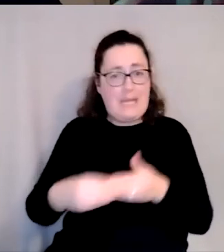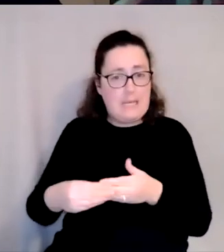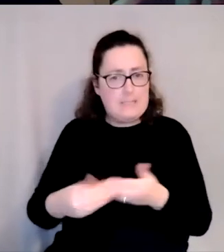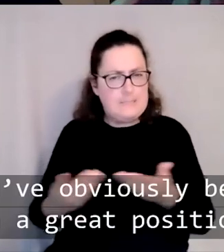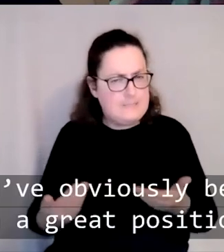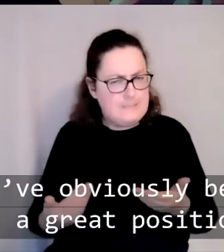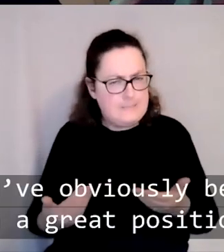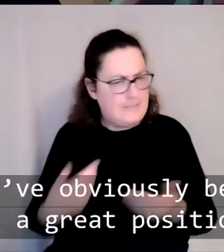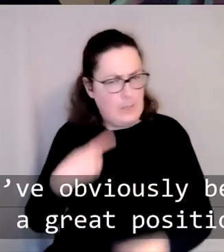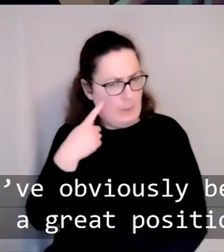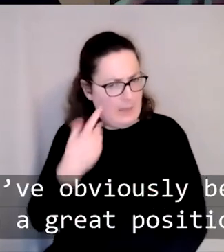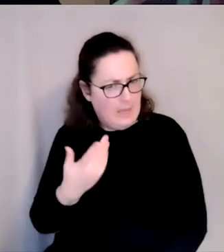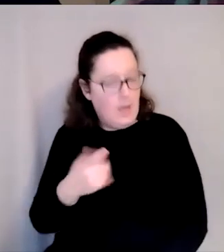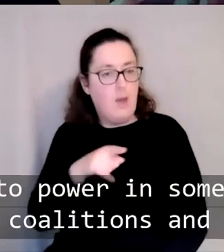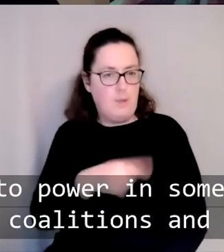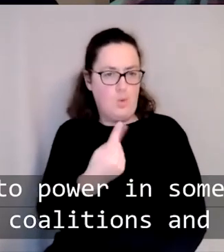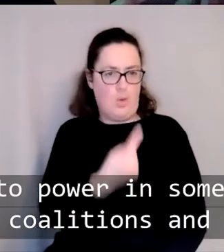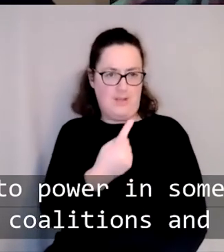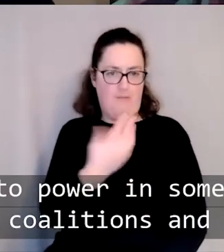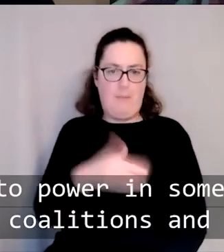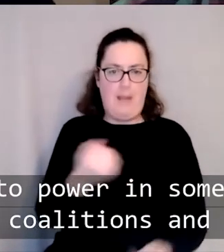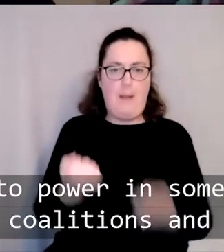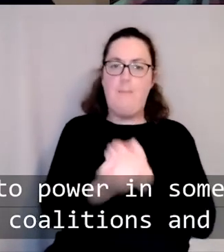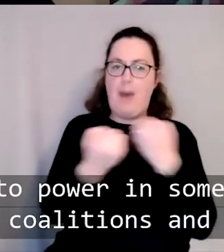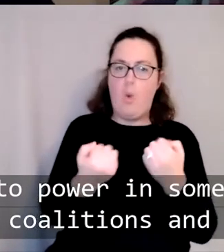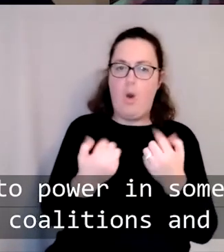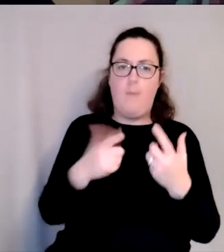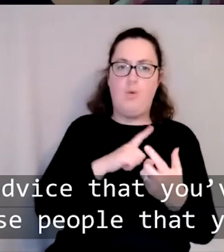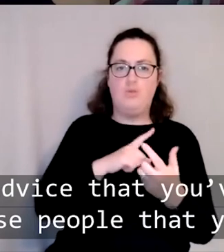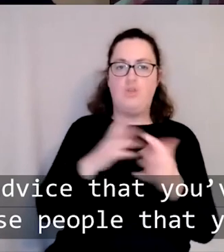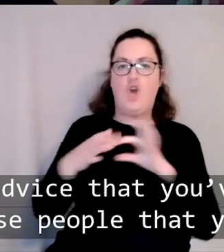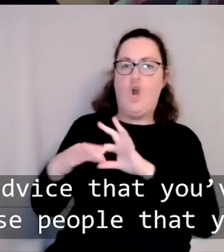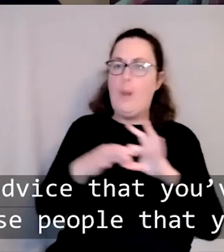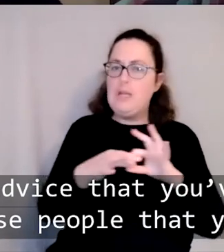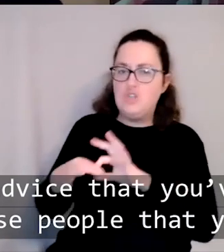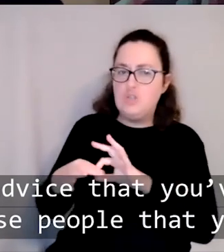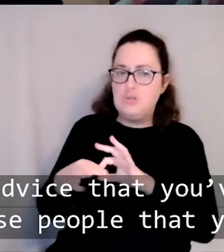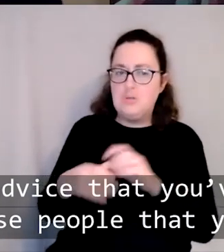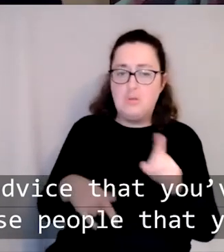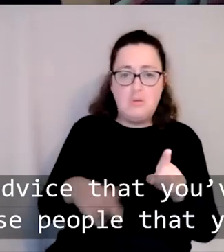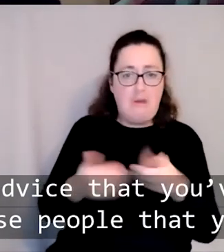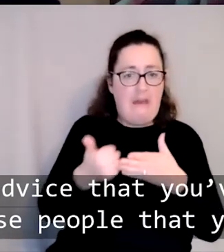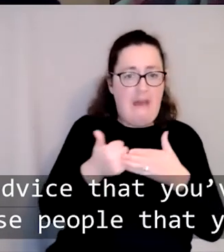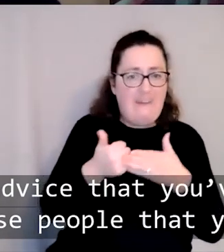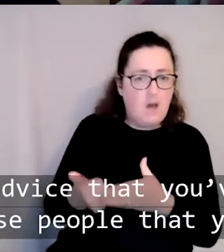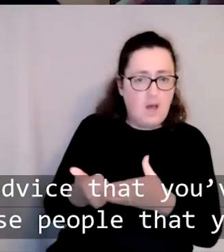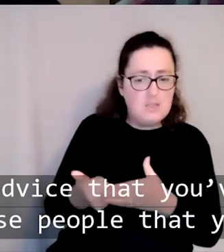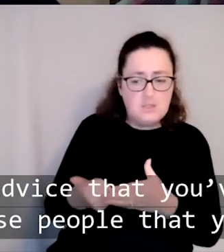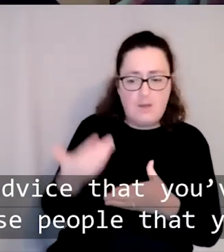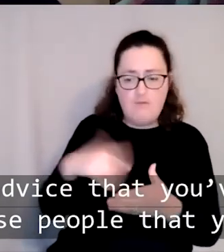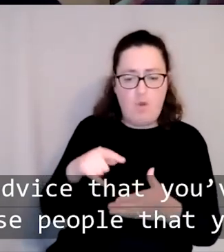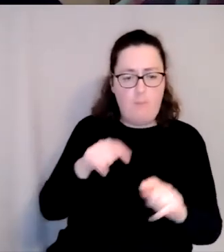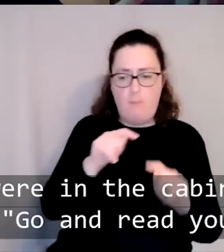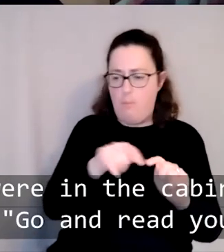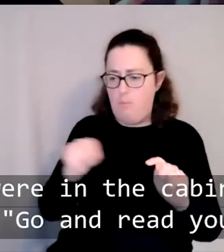you, and you've obviously been in great positions of power in terms of the coalition and stuff, is there advice that you've gleaned from these people